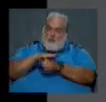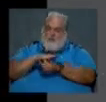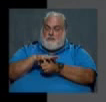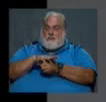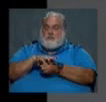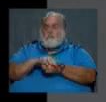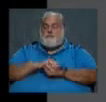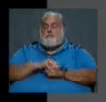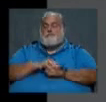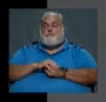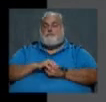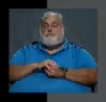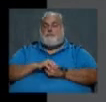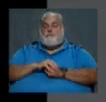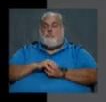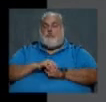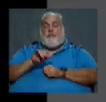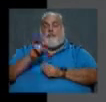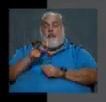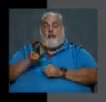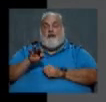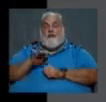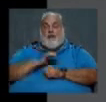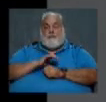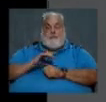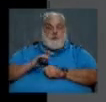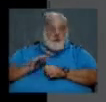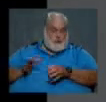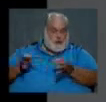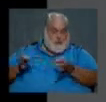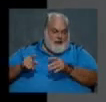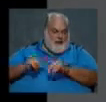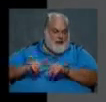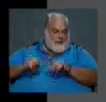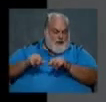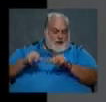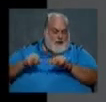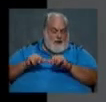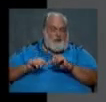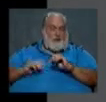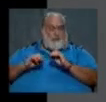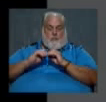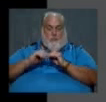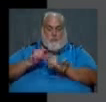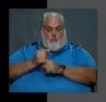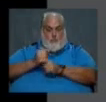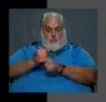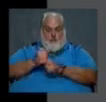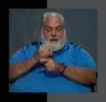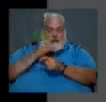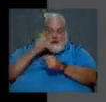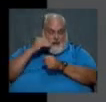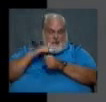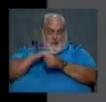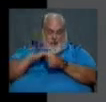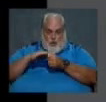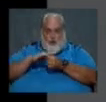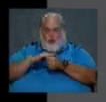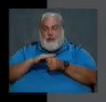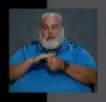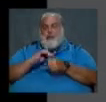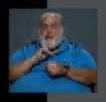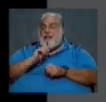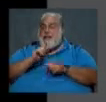neighborhood. Unless the Commission determines that a different area is more appropriate, a neighborhood is defined as an